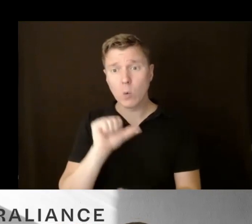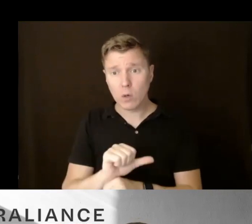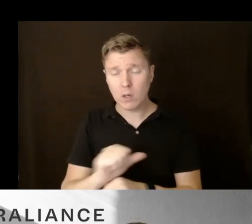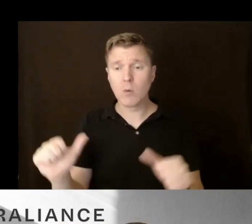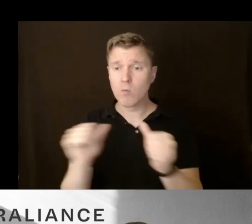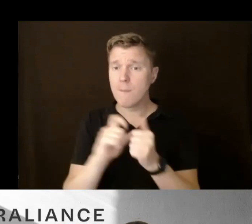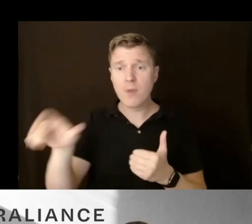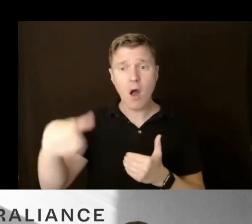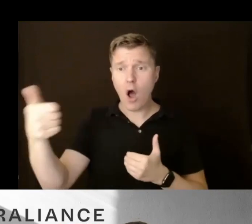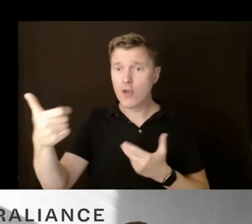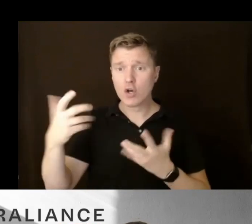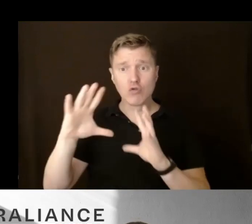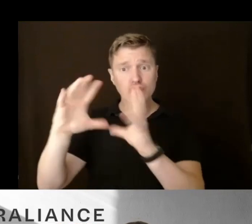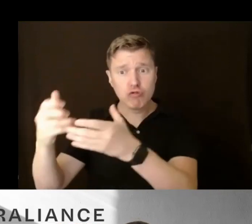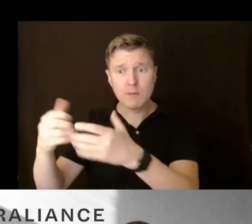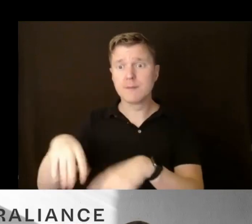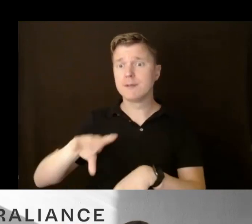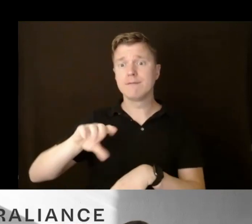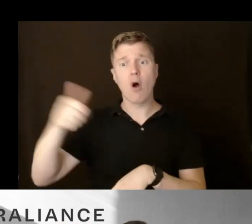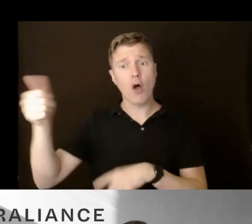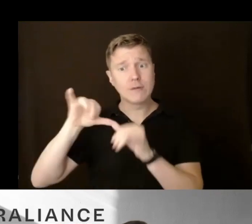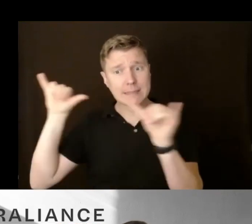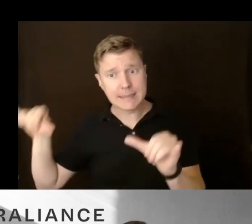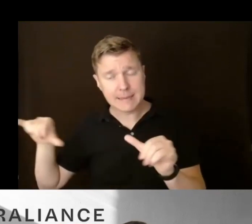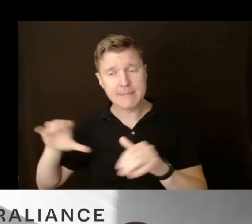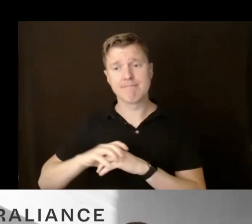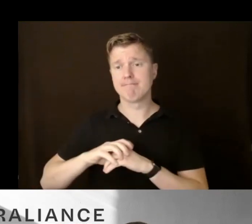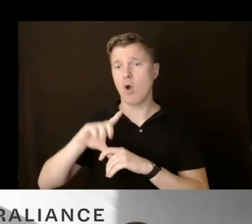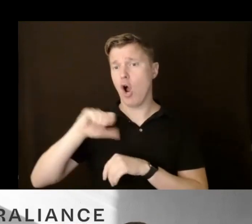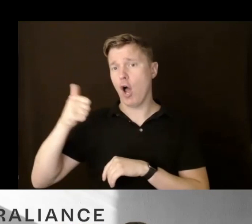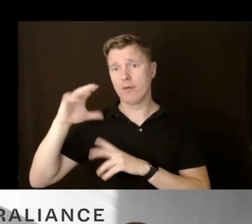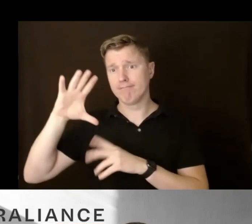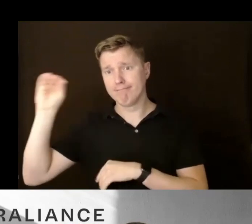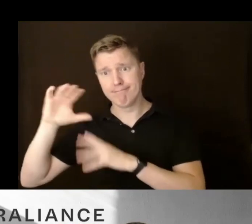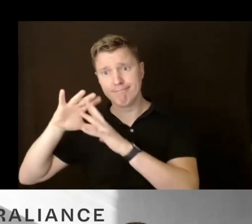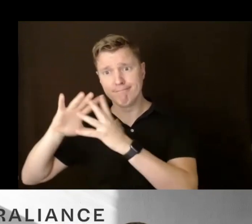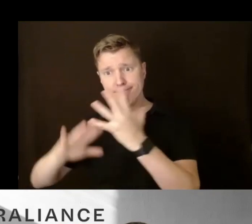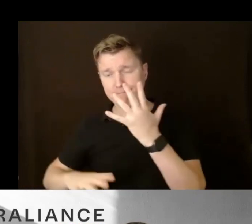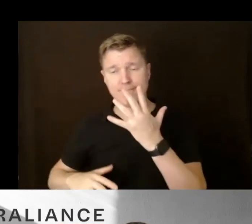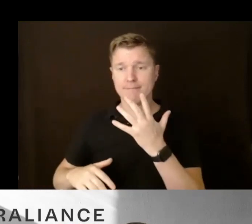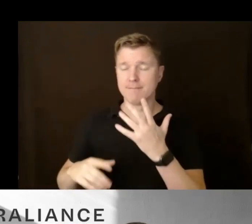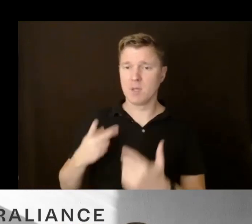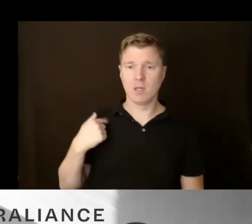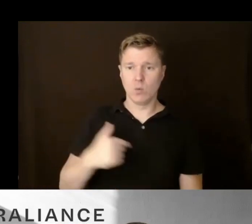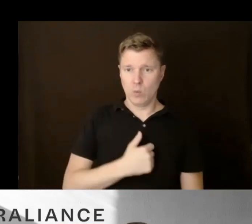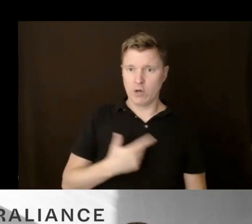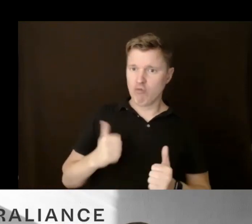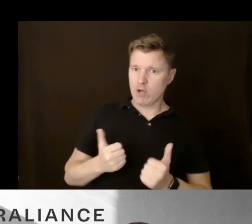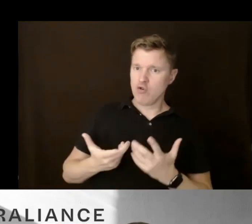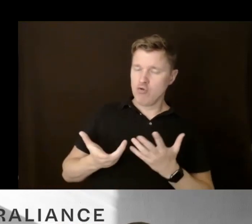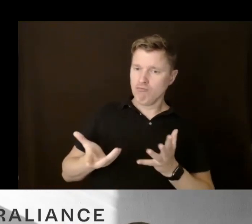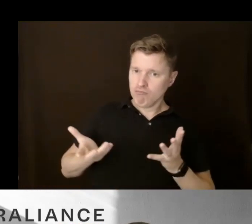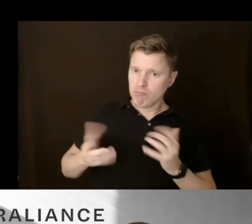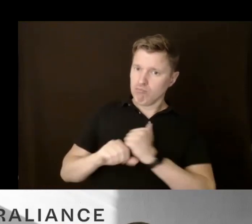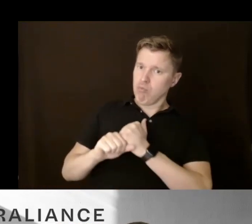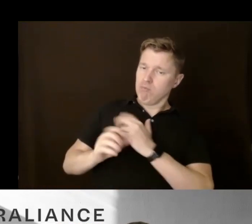other sectors, with other industries, right? That we still look to promoting the just treatment of people,